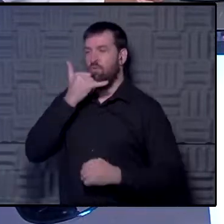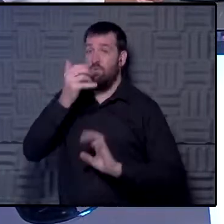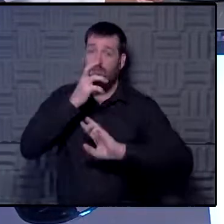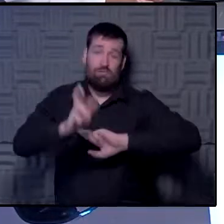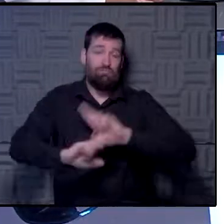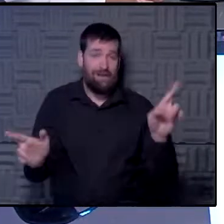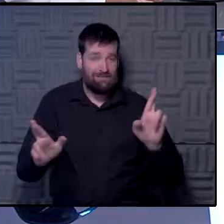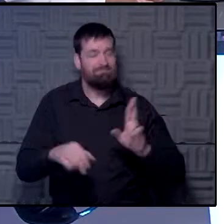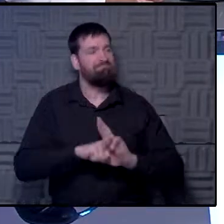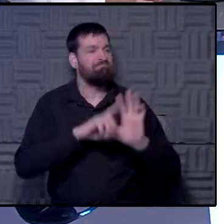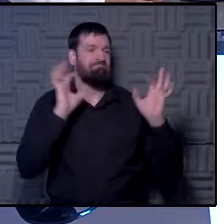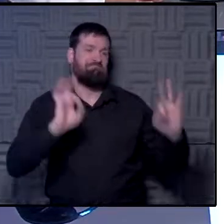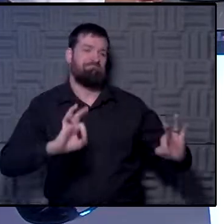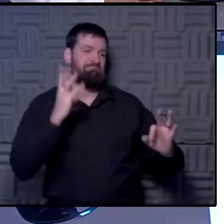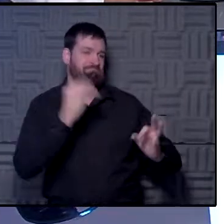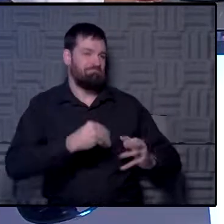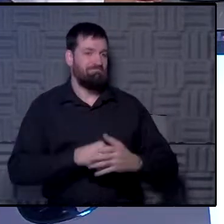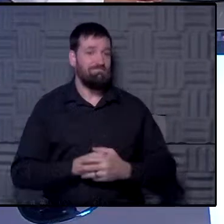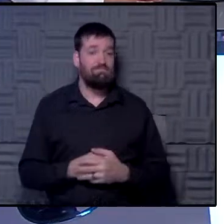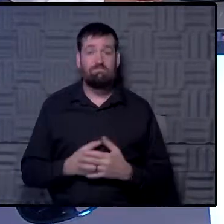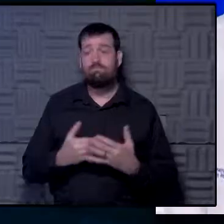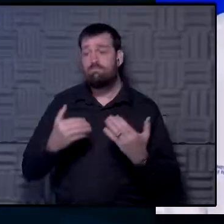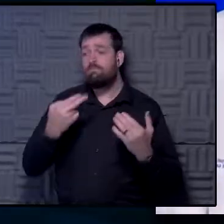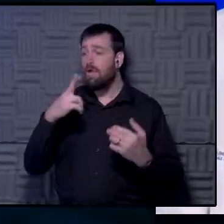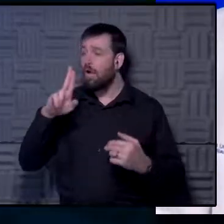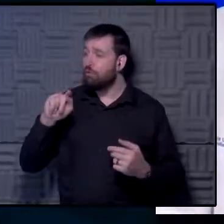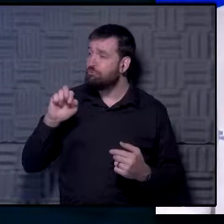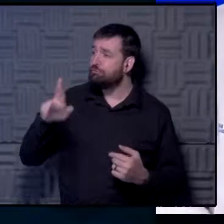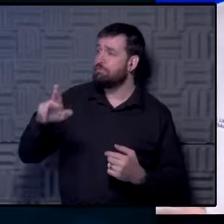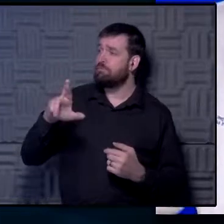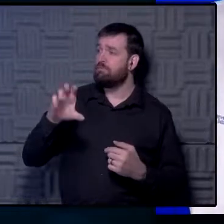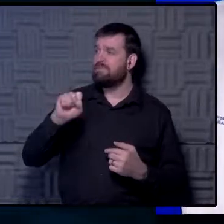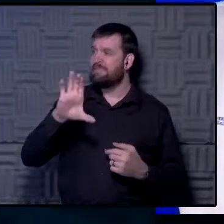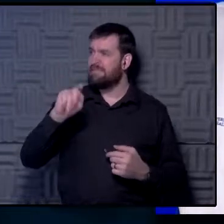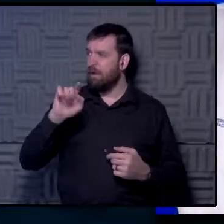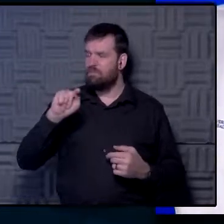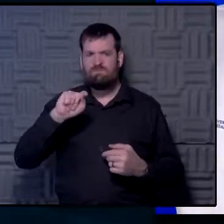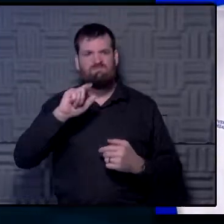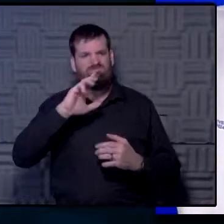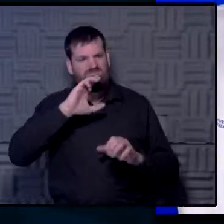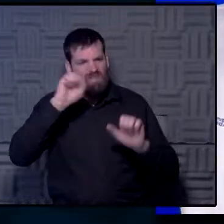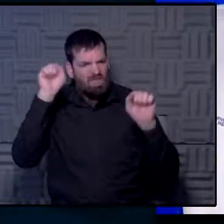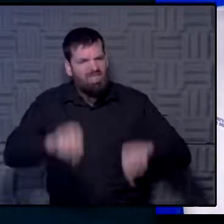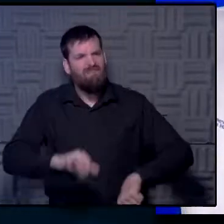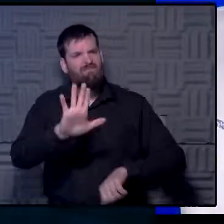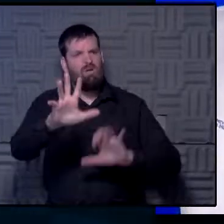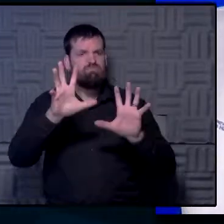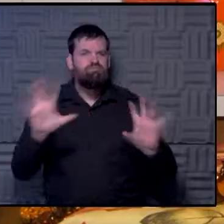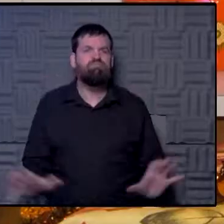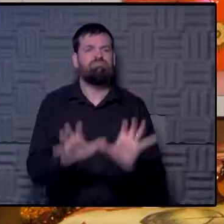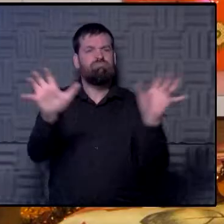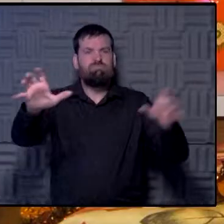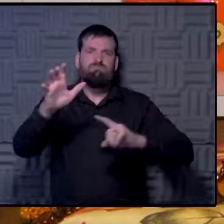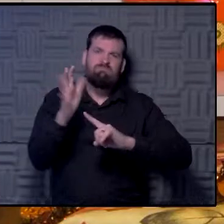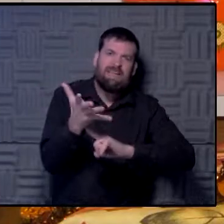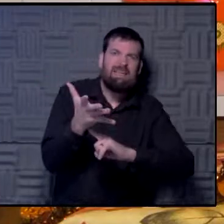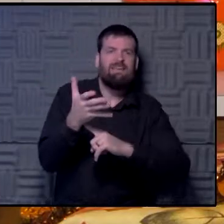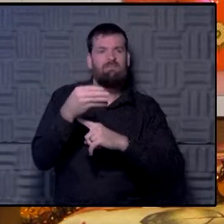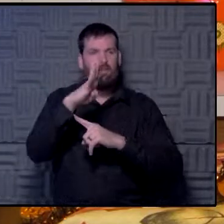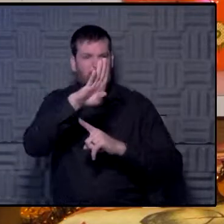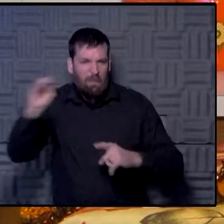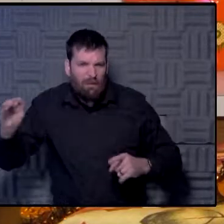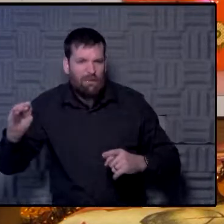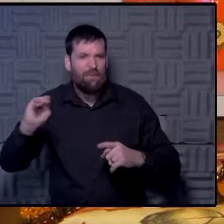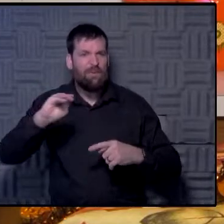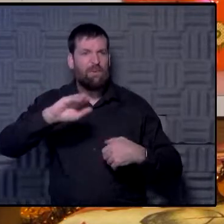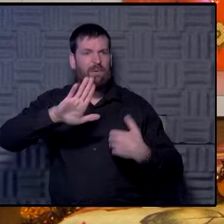ready. Outstanding. I want to say to Hunter and Scott, first of all, I love the decorations at your house. The leaves, the boo, all